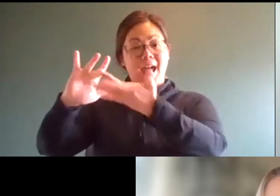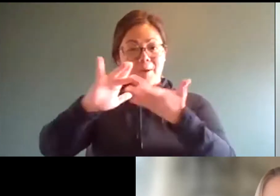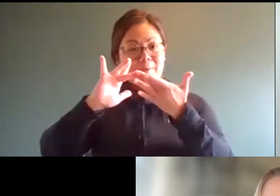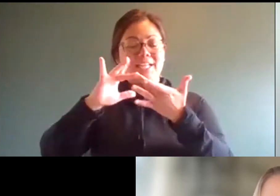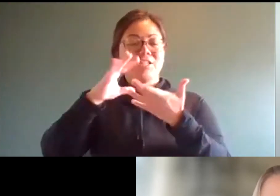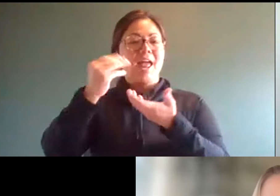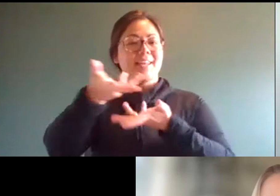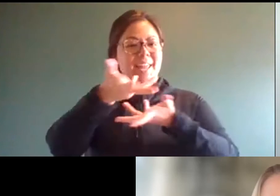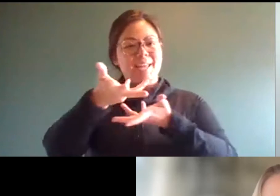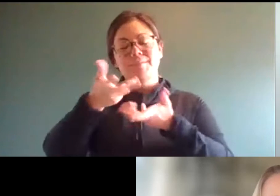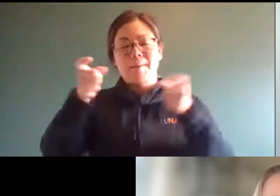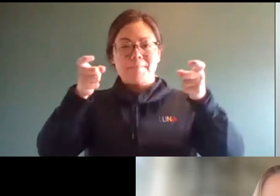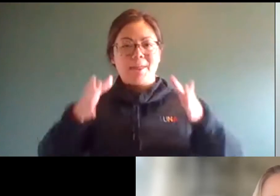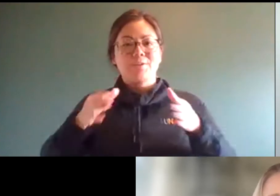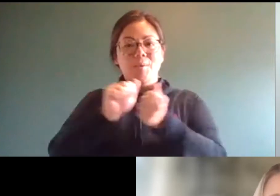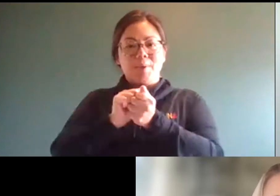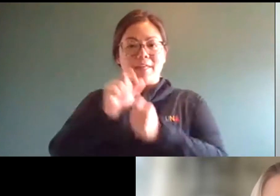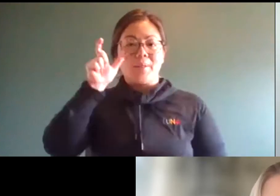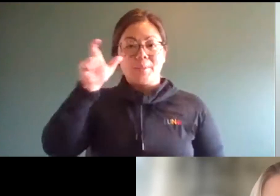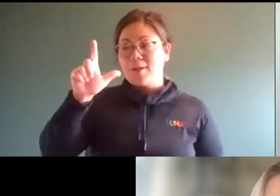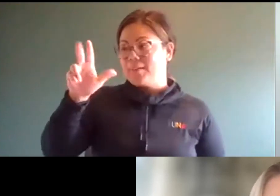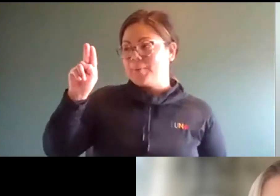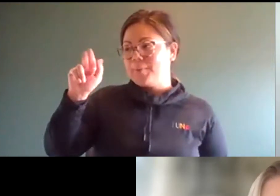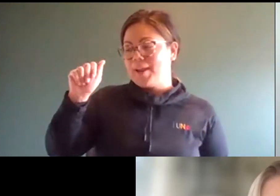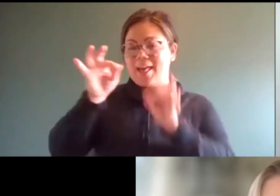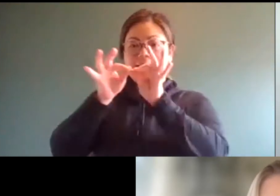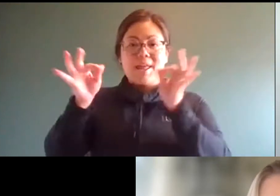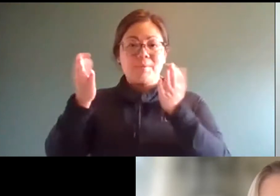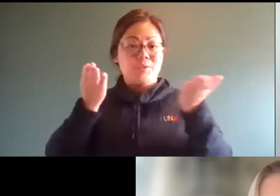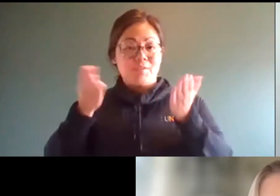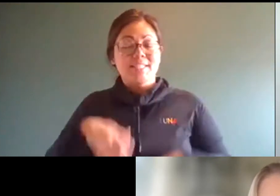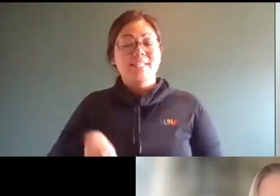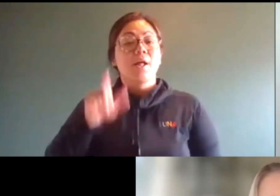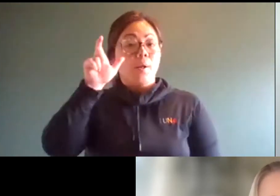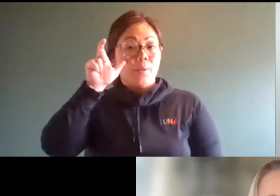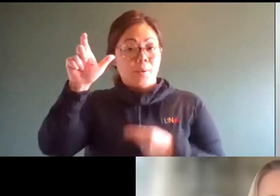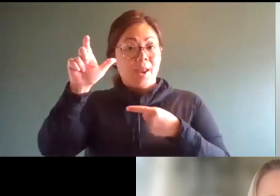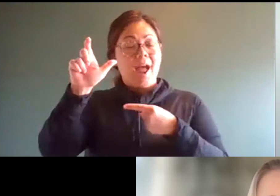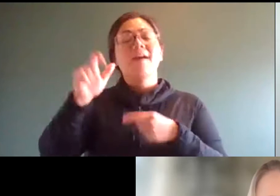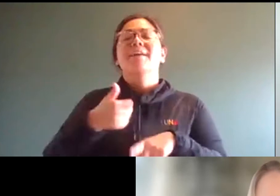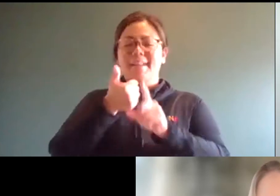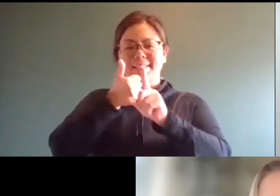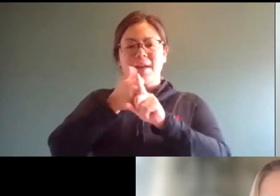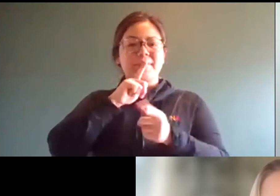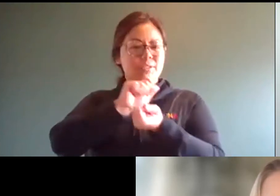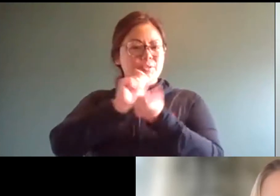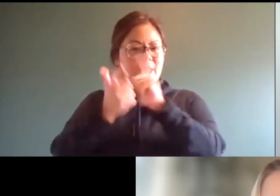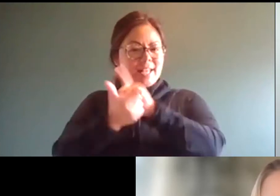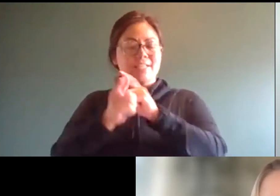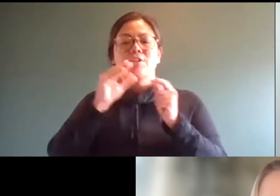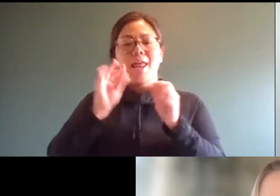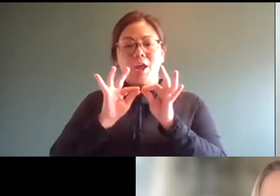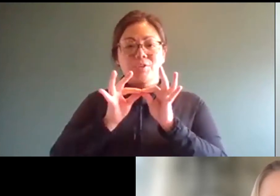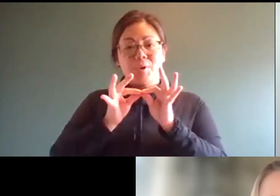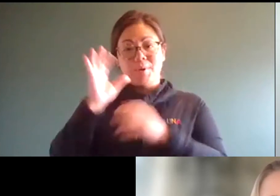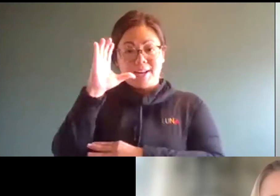Luna Language Services. Luna, if you're not familiar, is a translation and interpretation